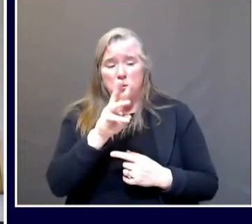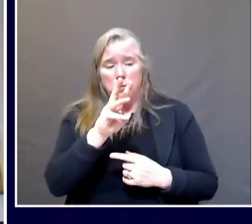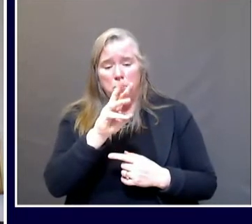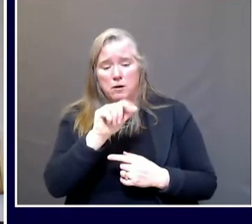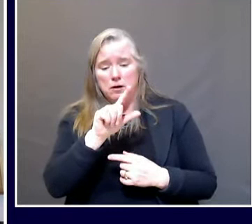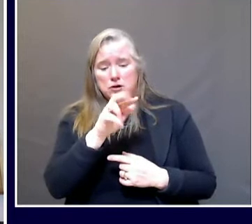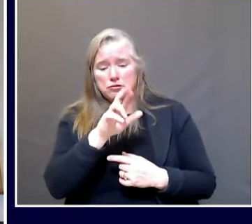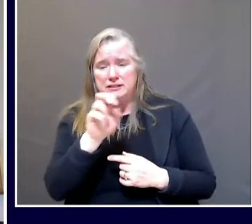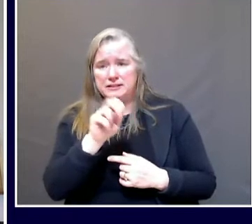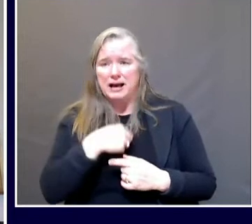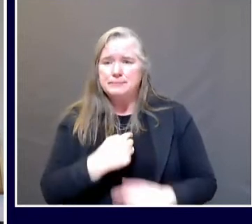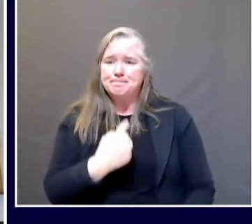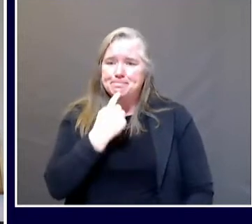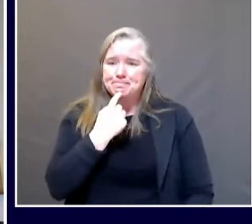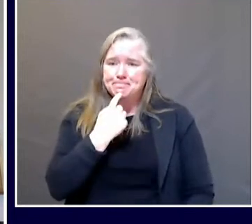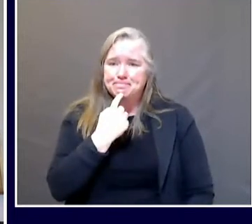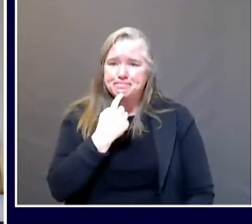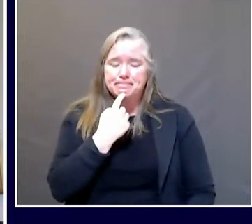of